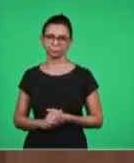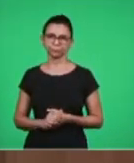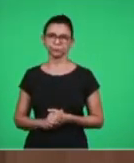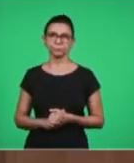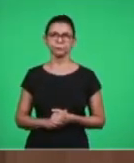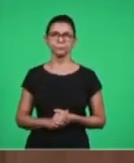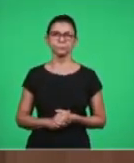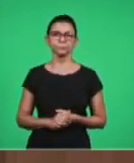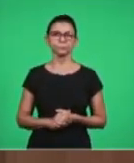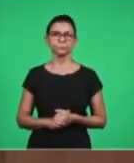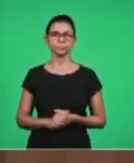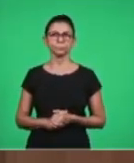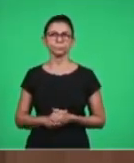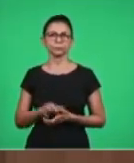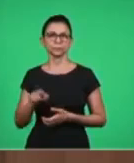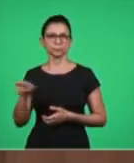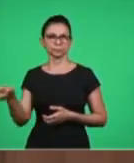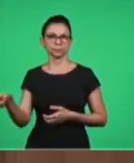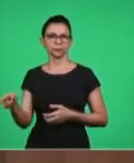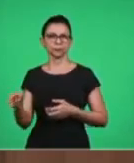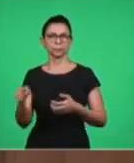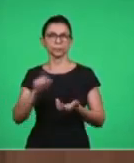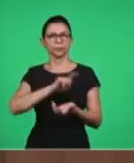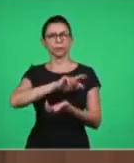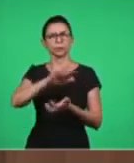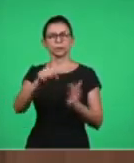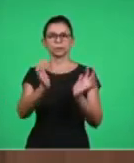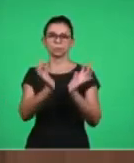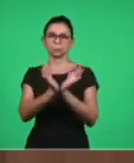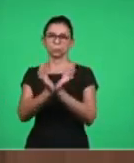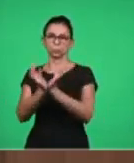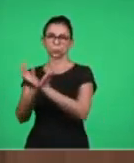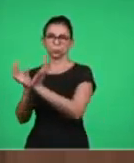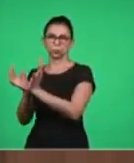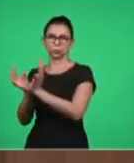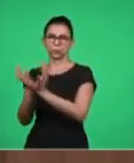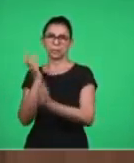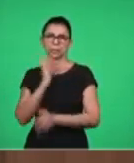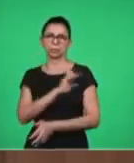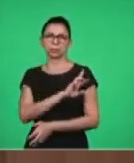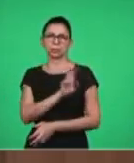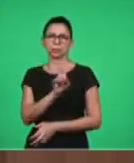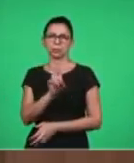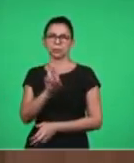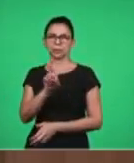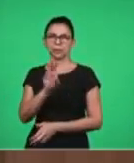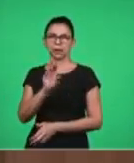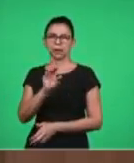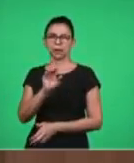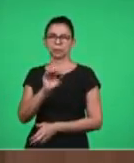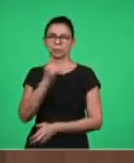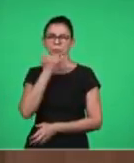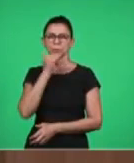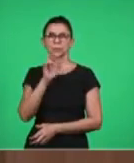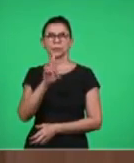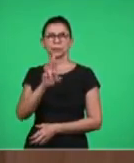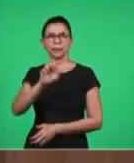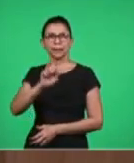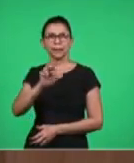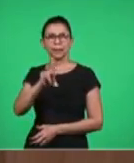was the following. There are many groups there. There's a religious group called Radical.